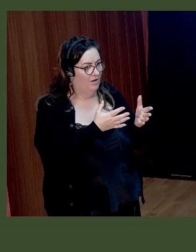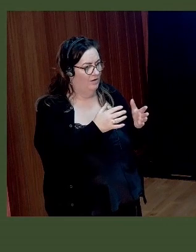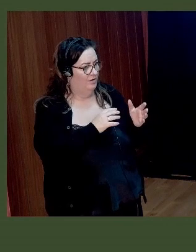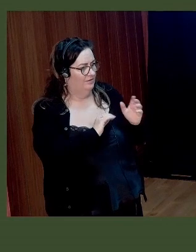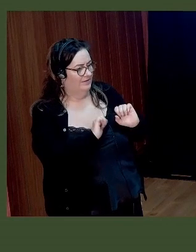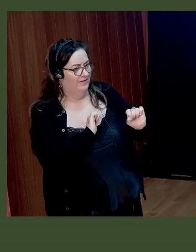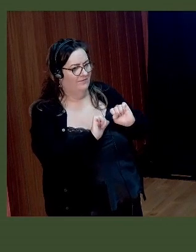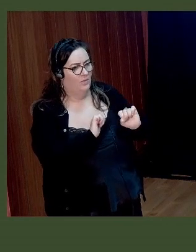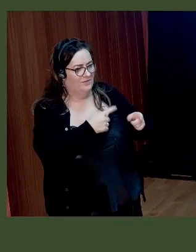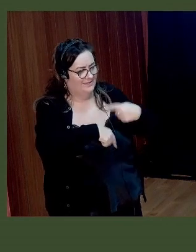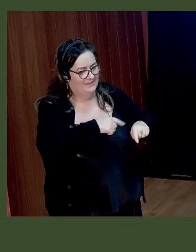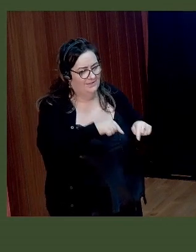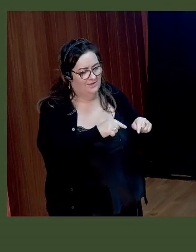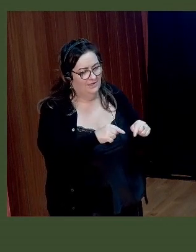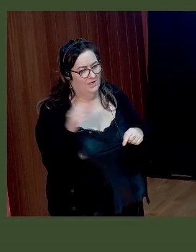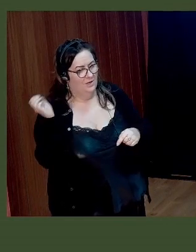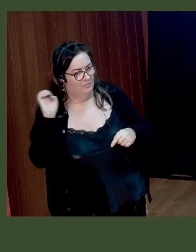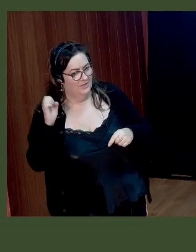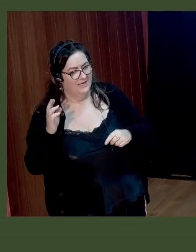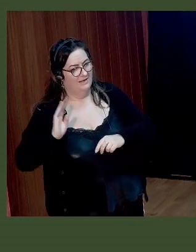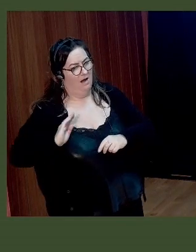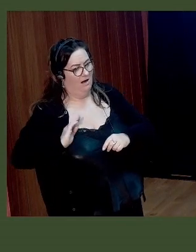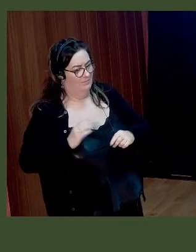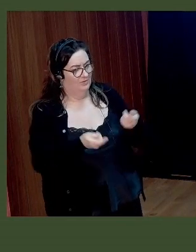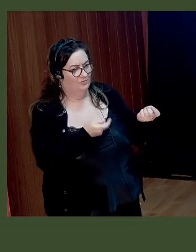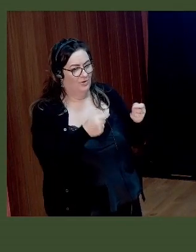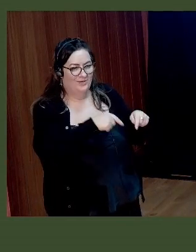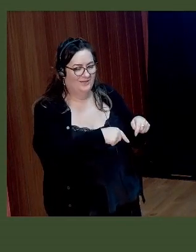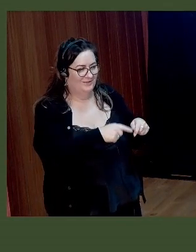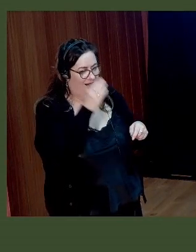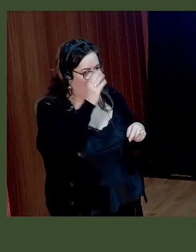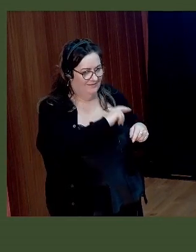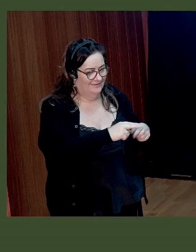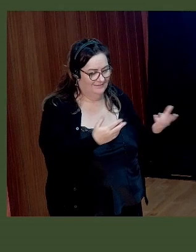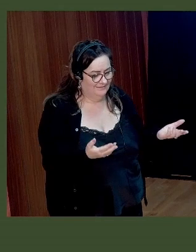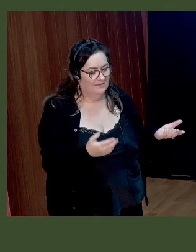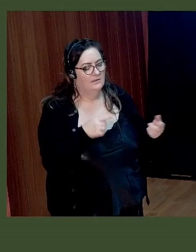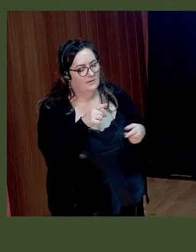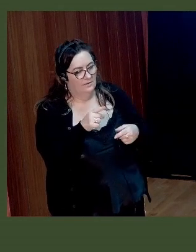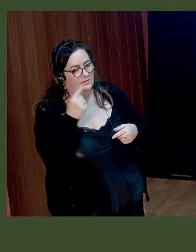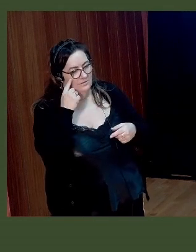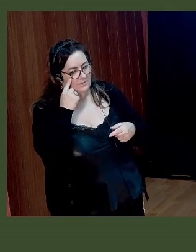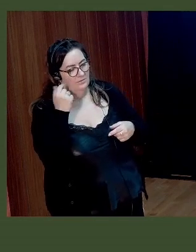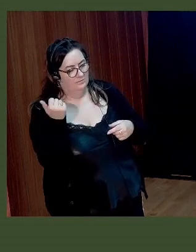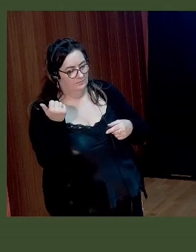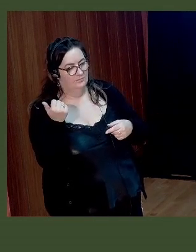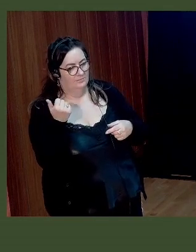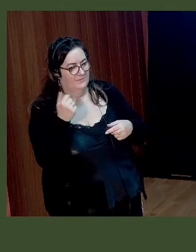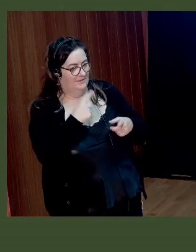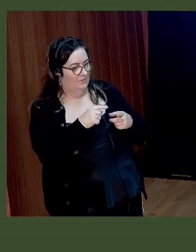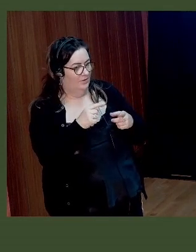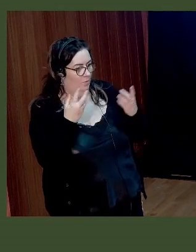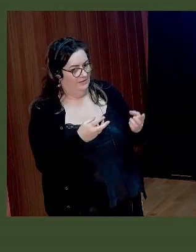force. Britain had armed control in the country. International recognition of the state and international of the